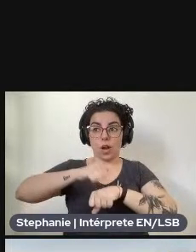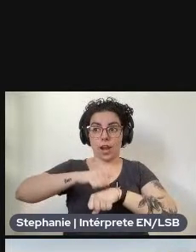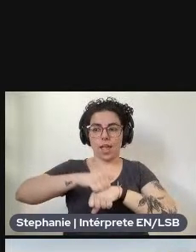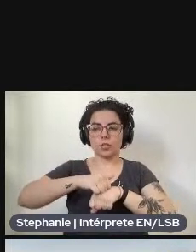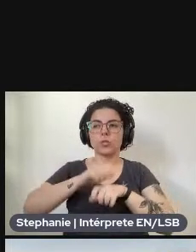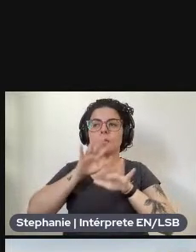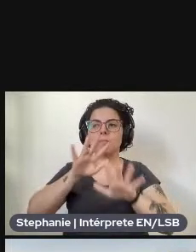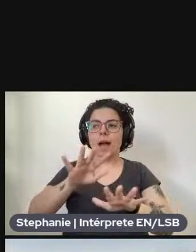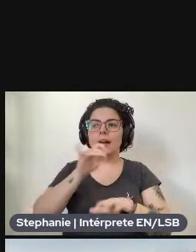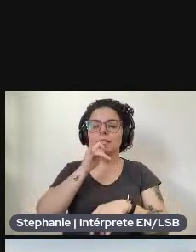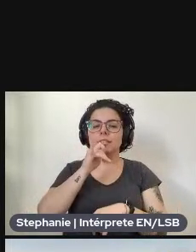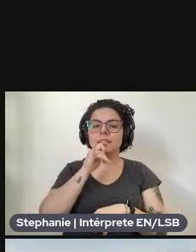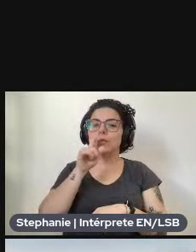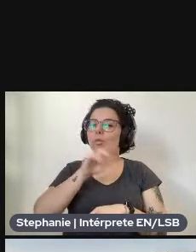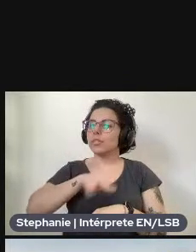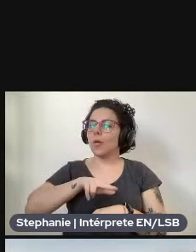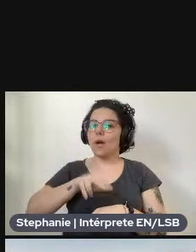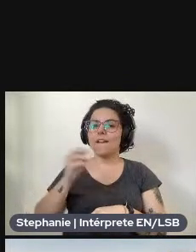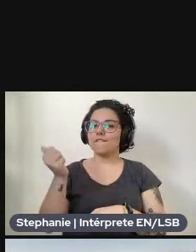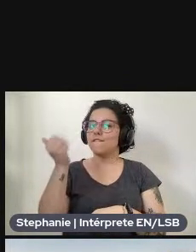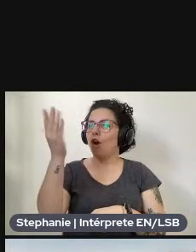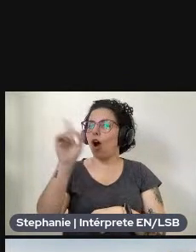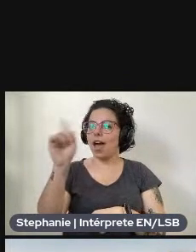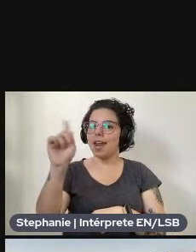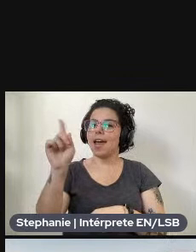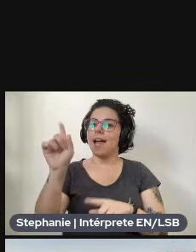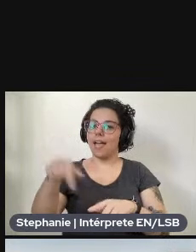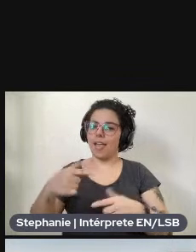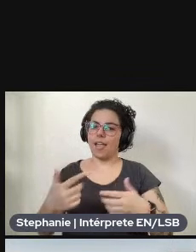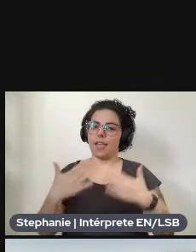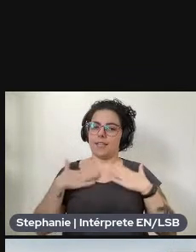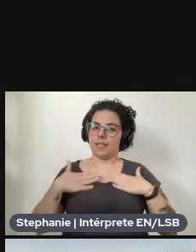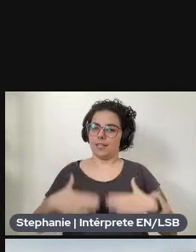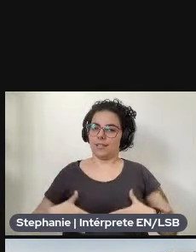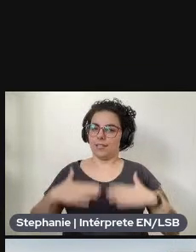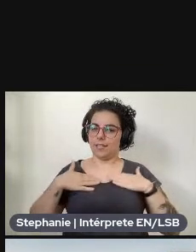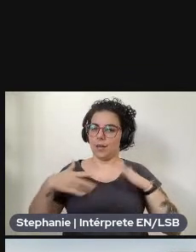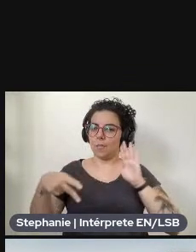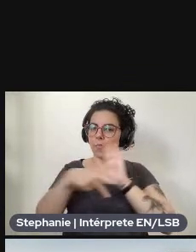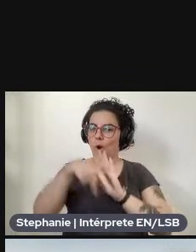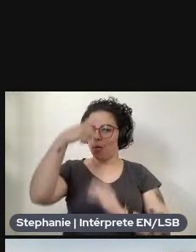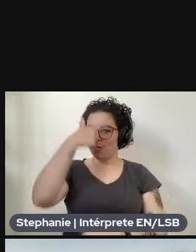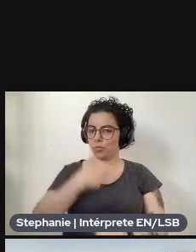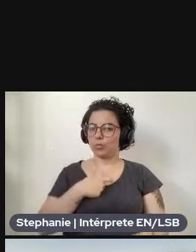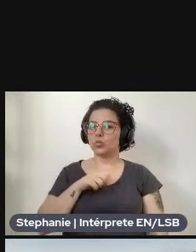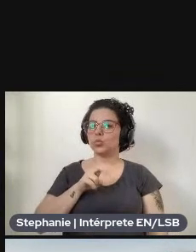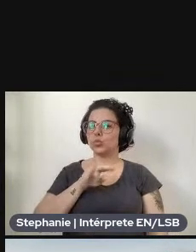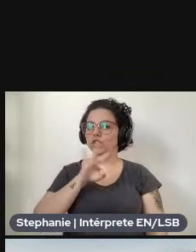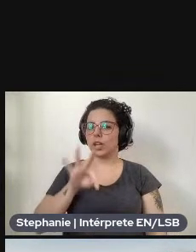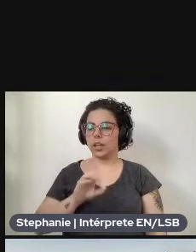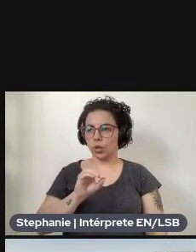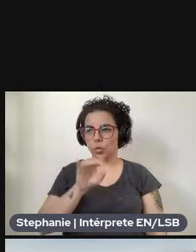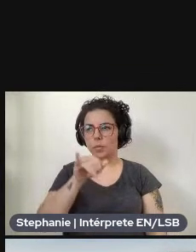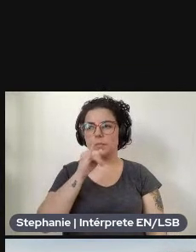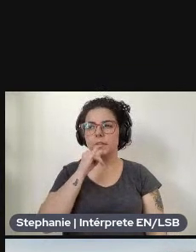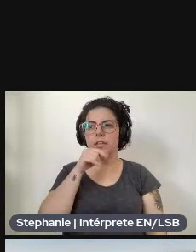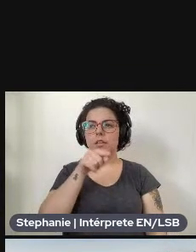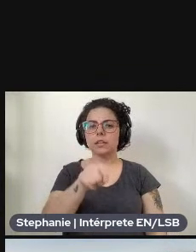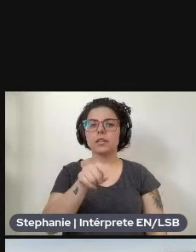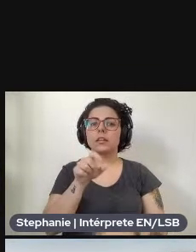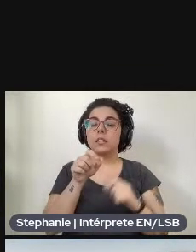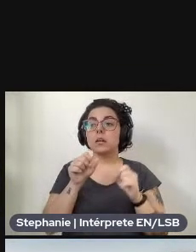to an external object, but to the subject itself. So this is just to say that the throw verbs can be used